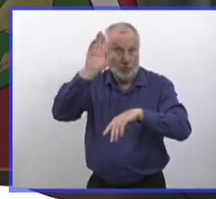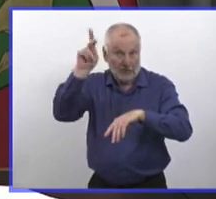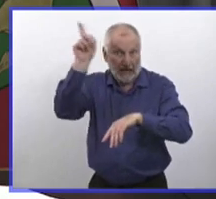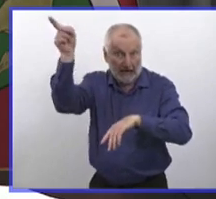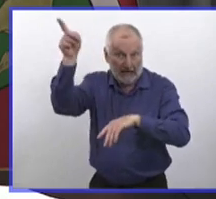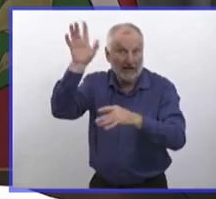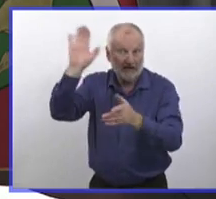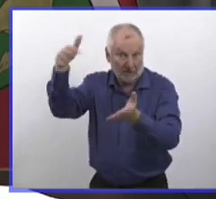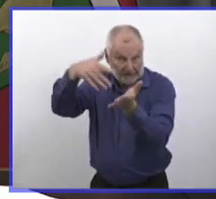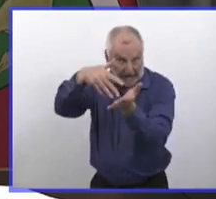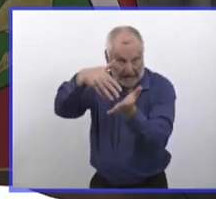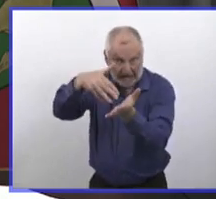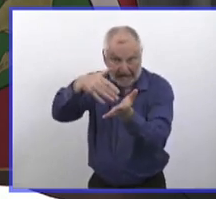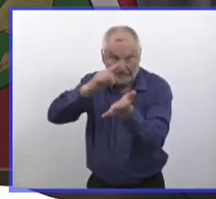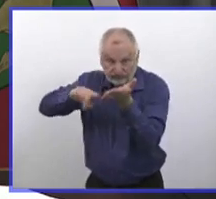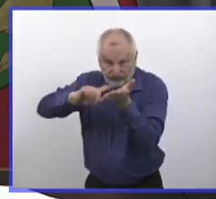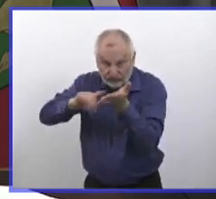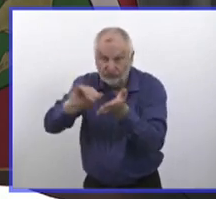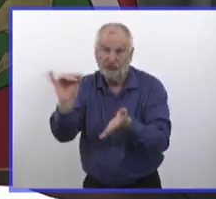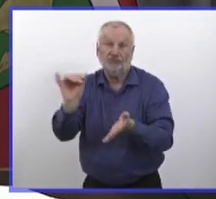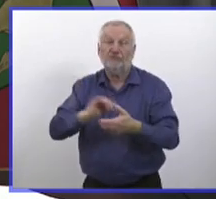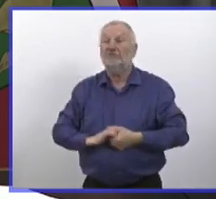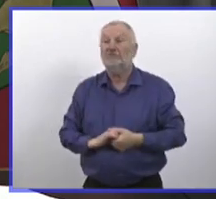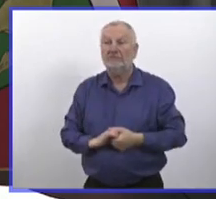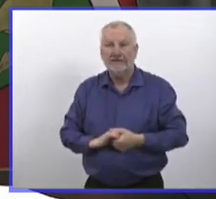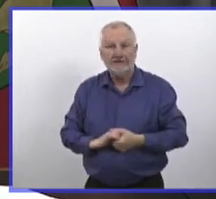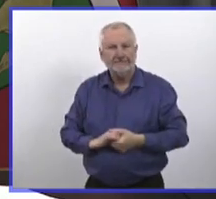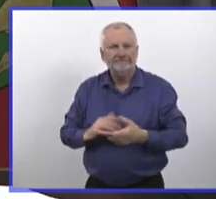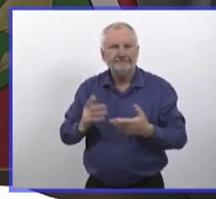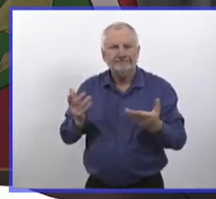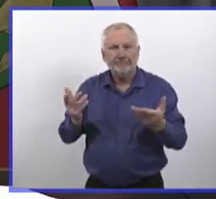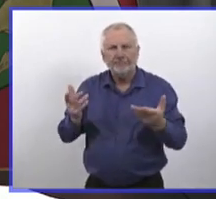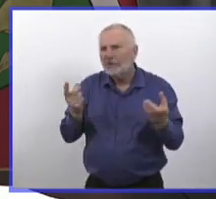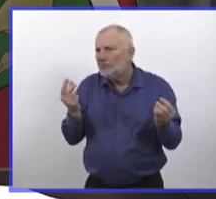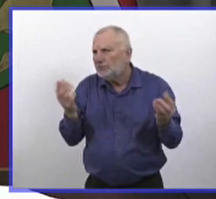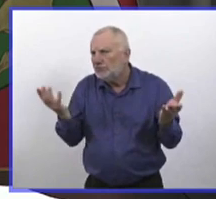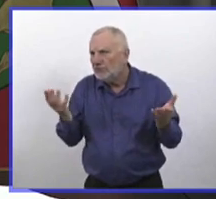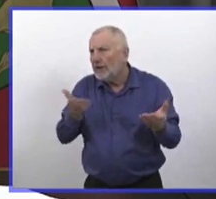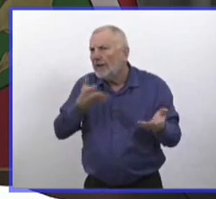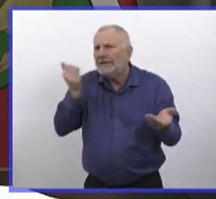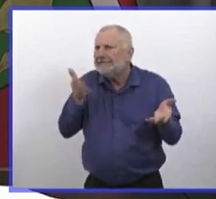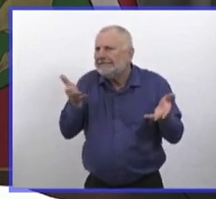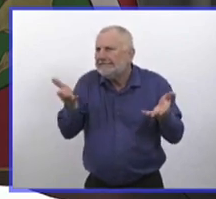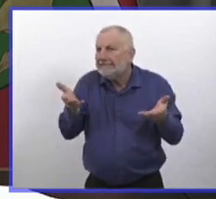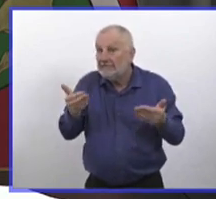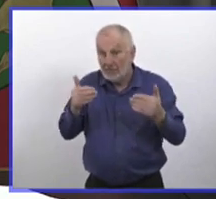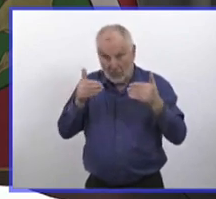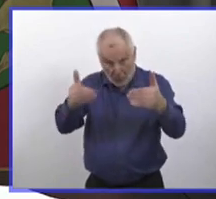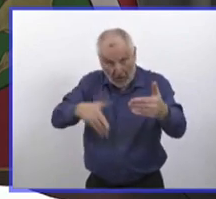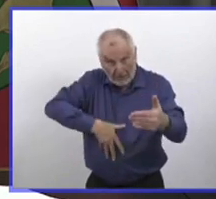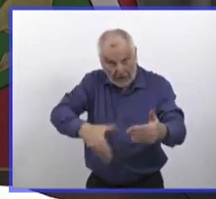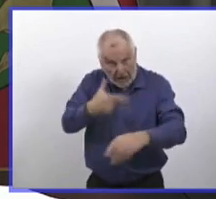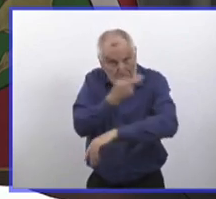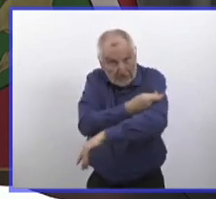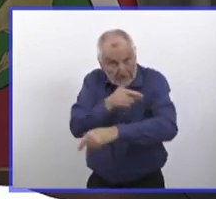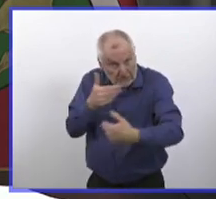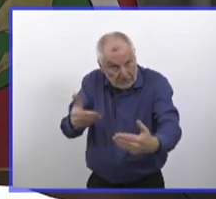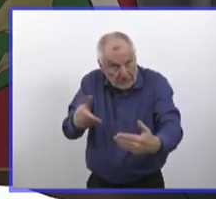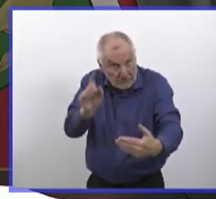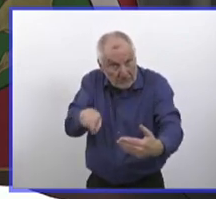body, to assess what their guidance was. And the Society of Obstetricians and Gynecologists of